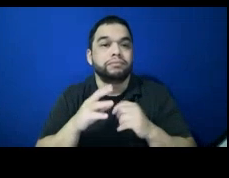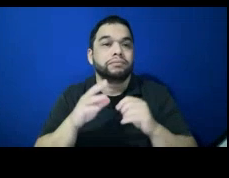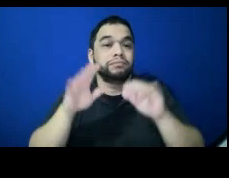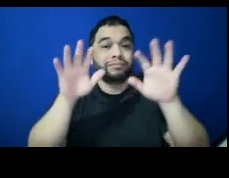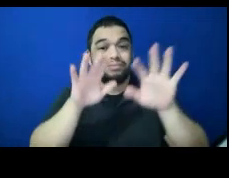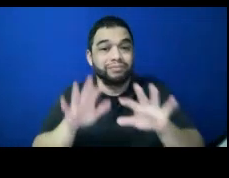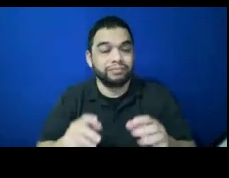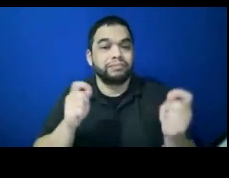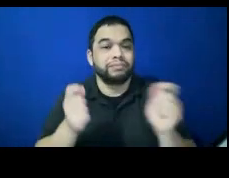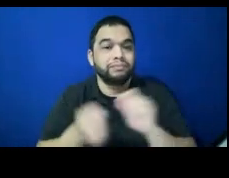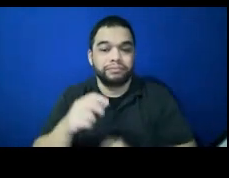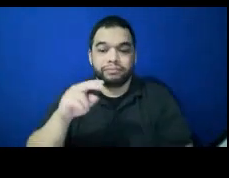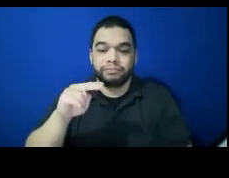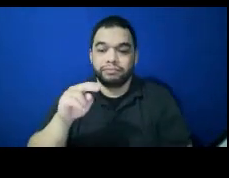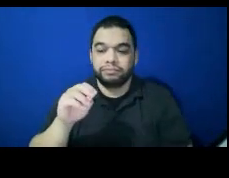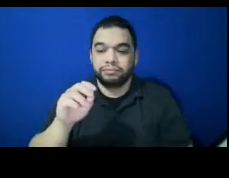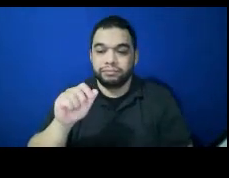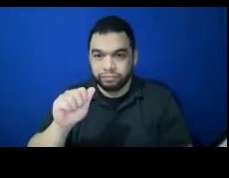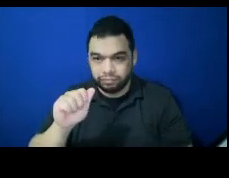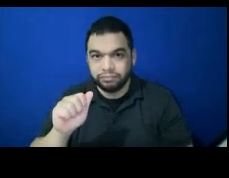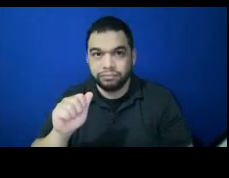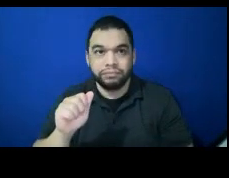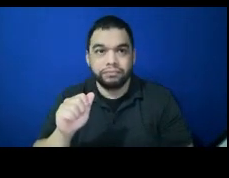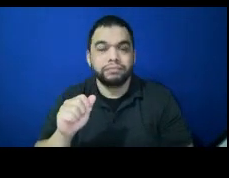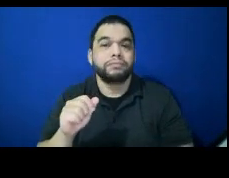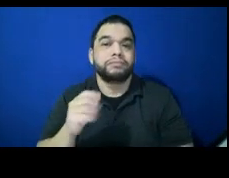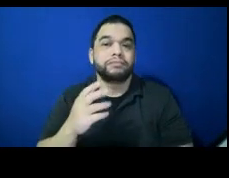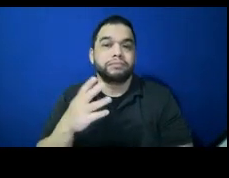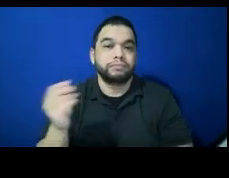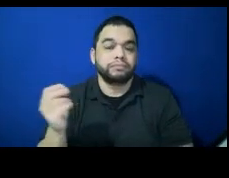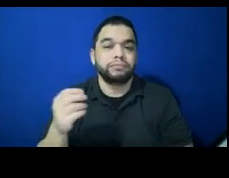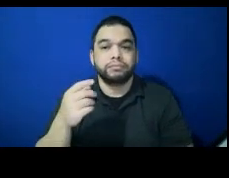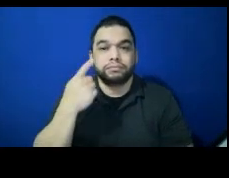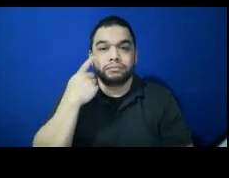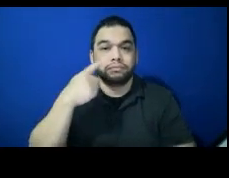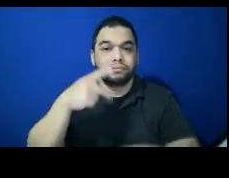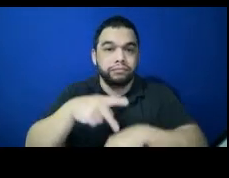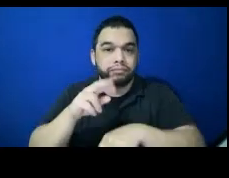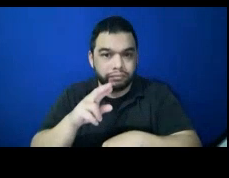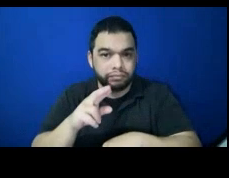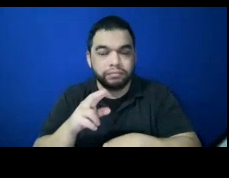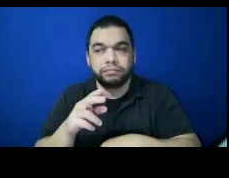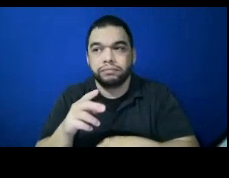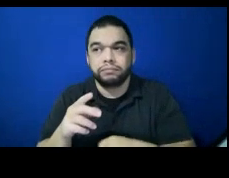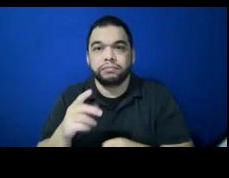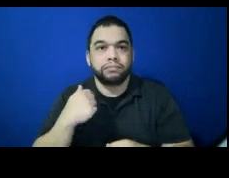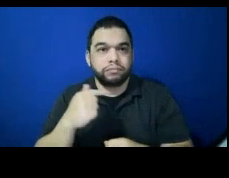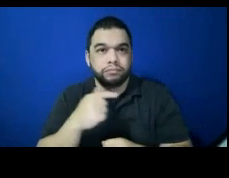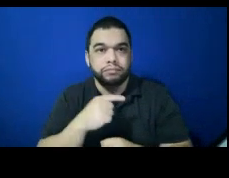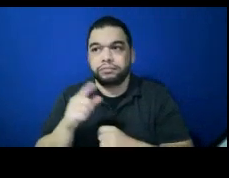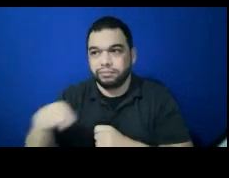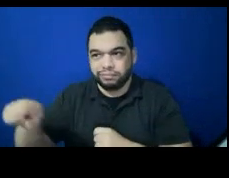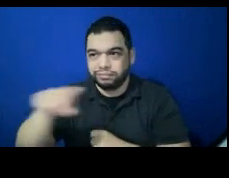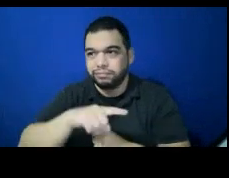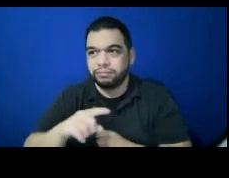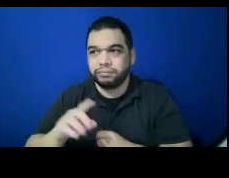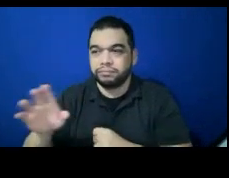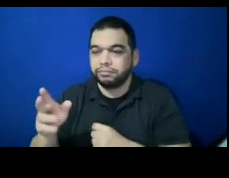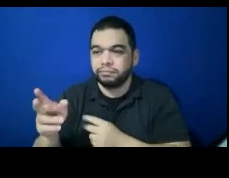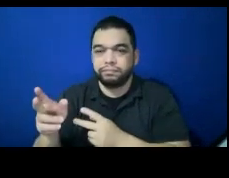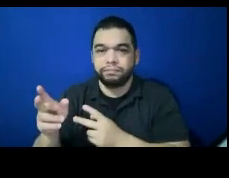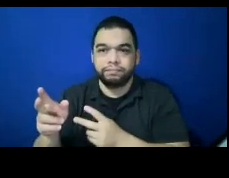on climate statistics for Puerto Rico and the USVI. So we've documented these sources and we've integrated that